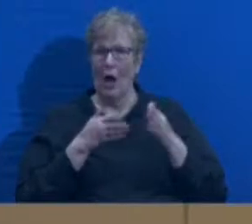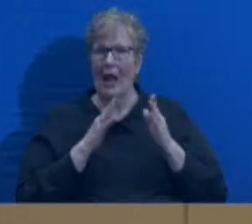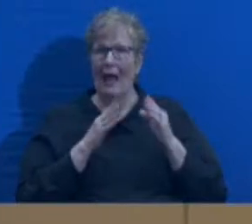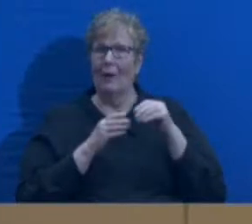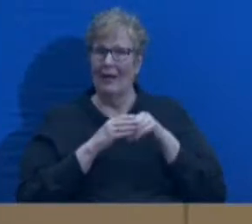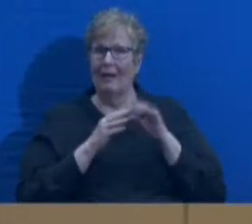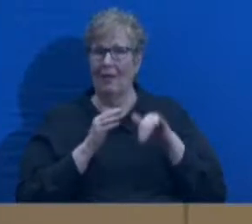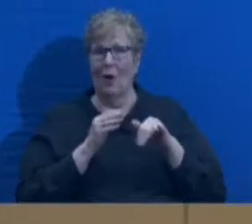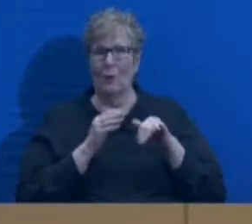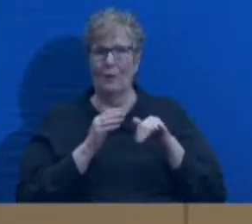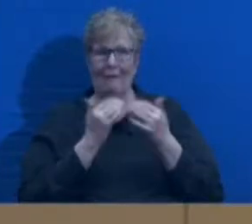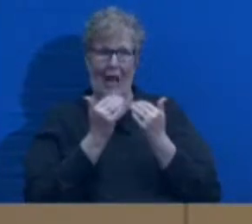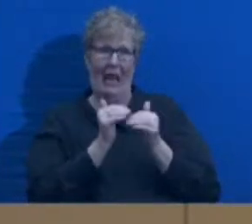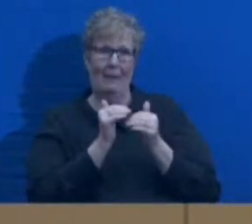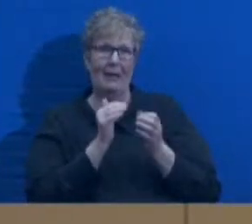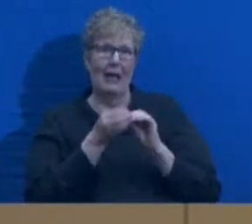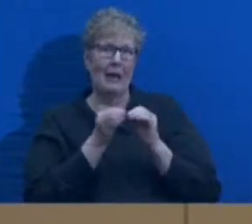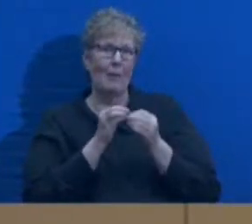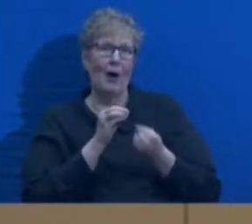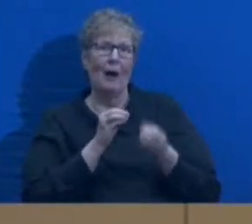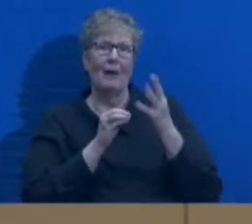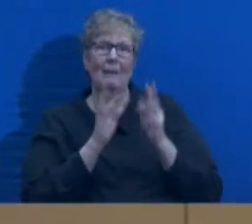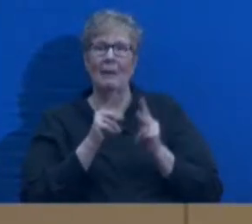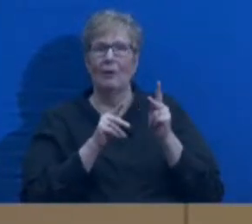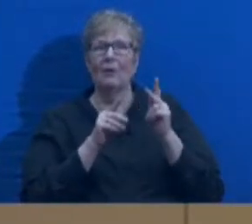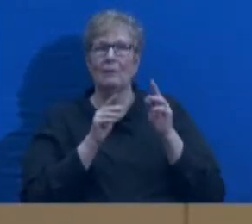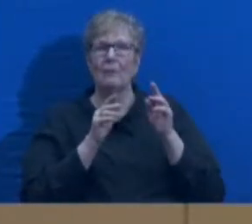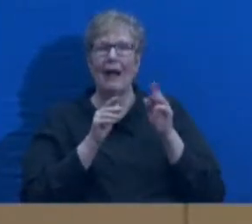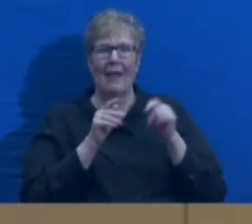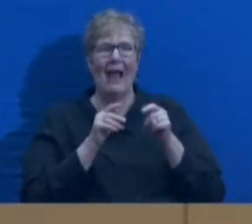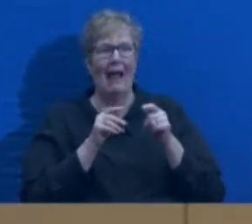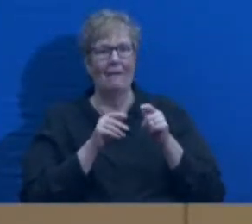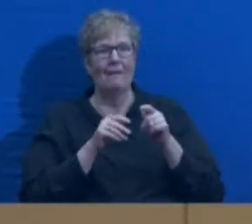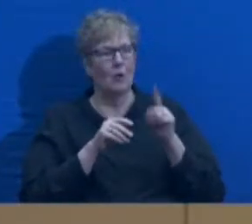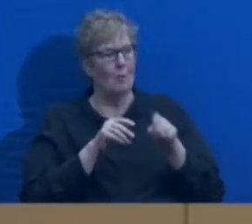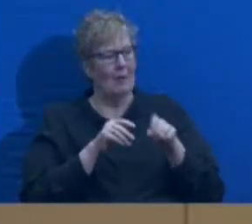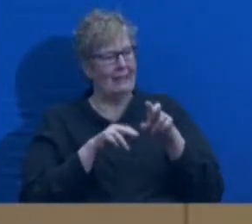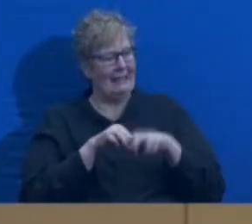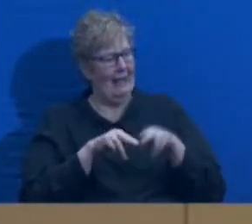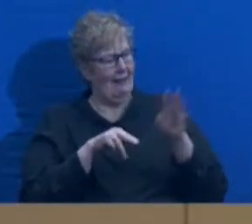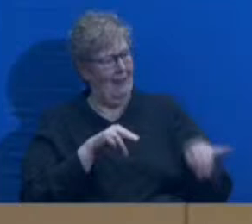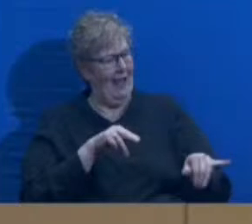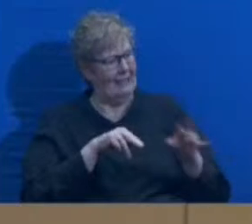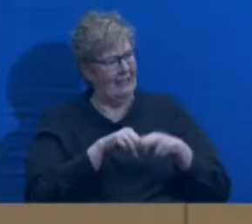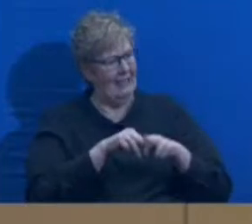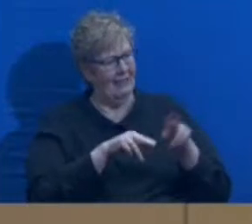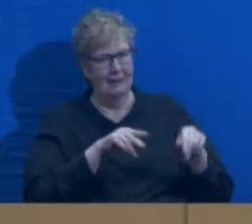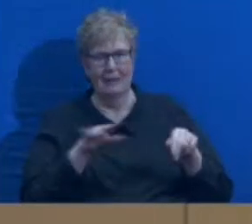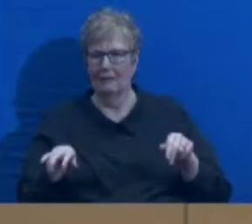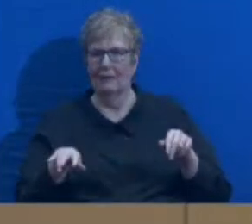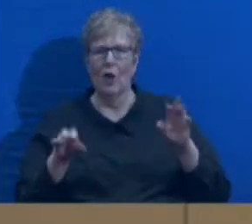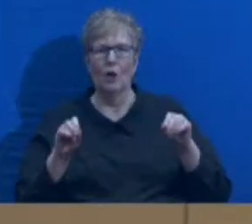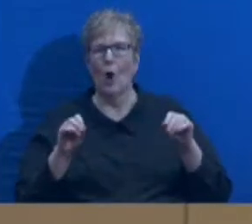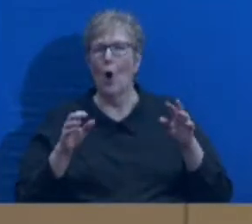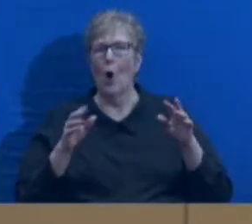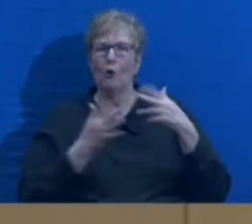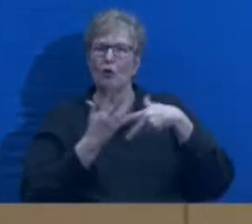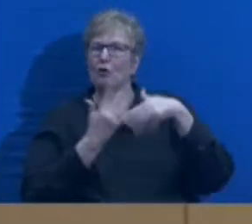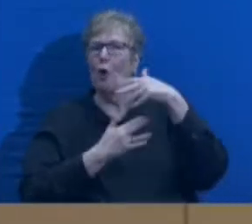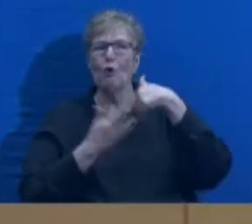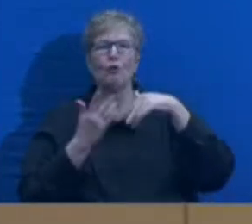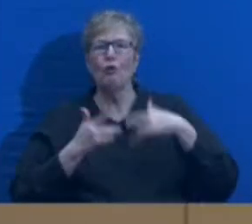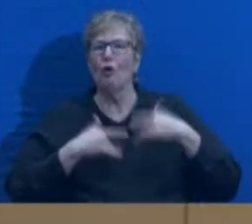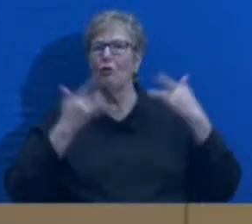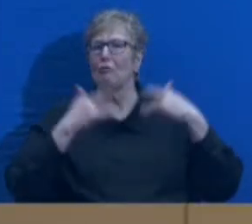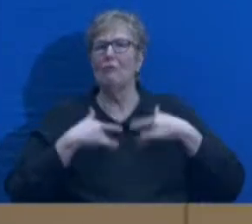in those venues, and they are required to sit in assigned seats. No gatherings, no social gatherings on site